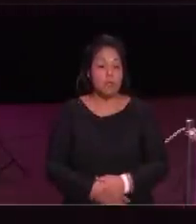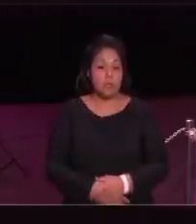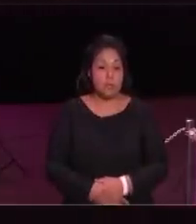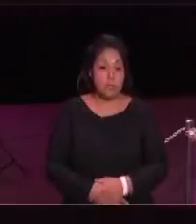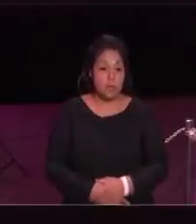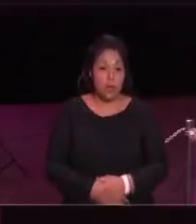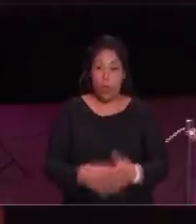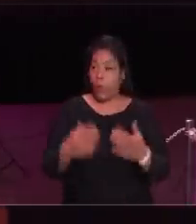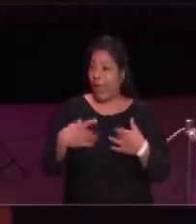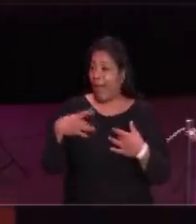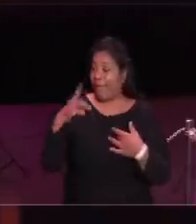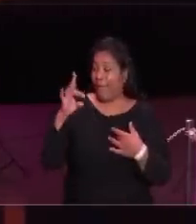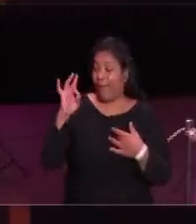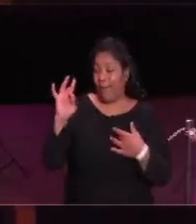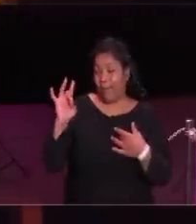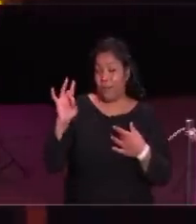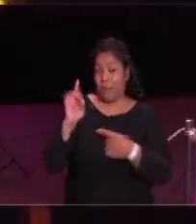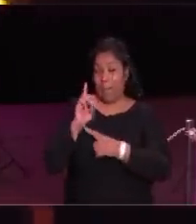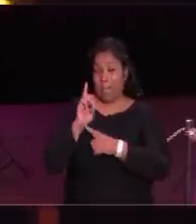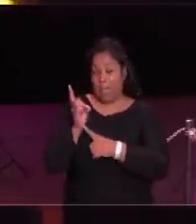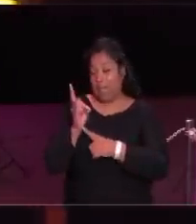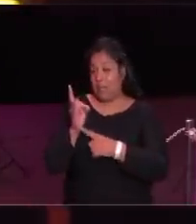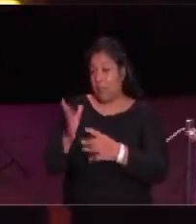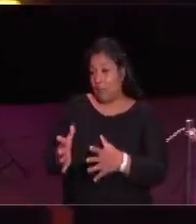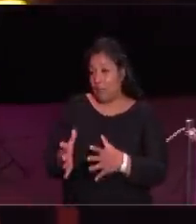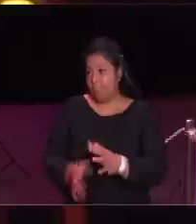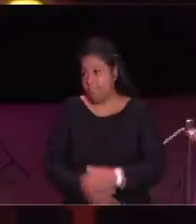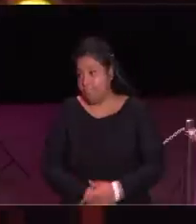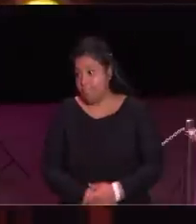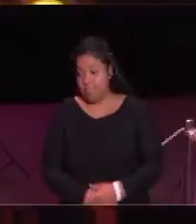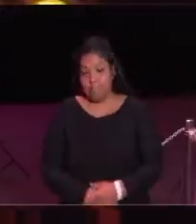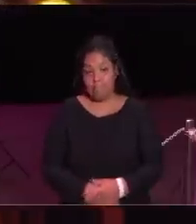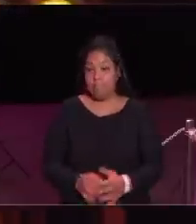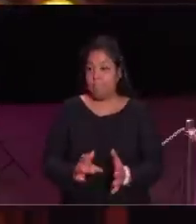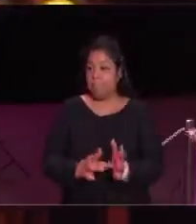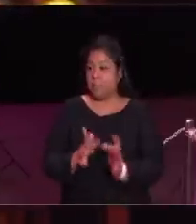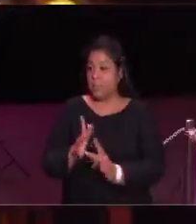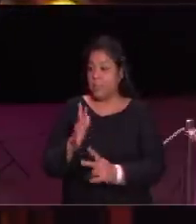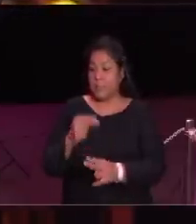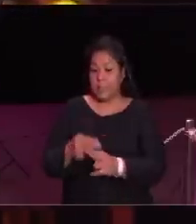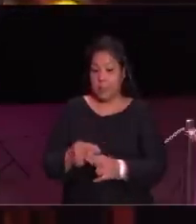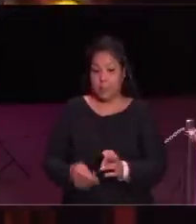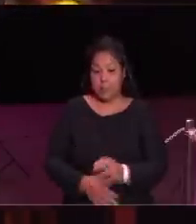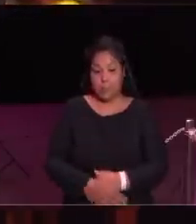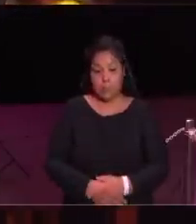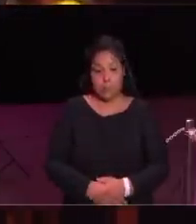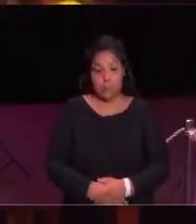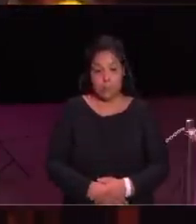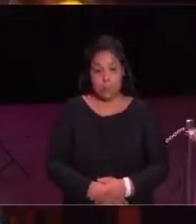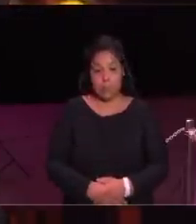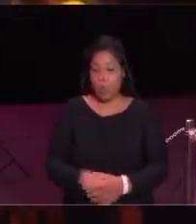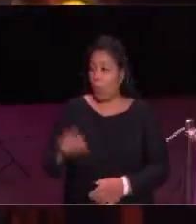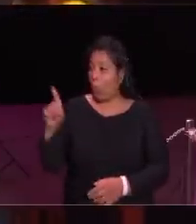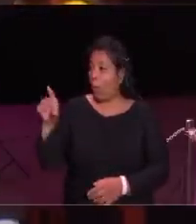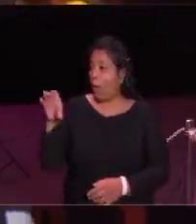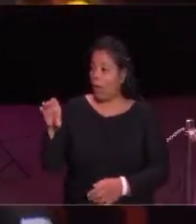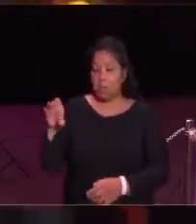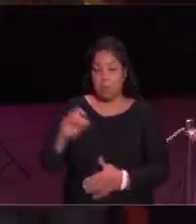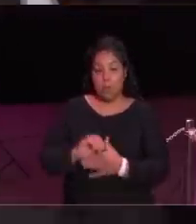Come on, we got 8 minutes. Tengo 8 minutos. In Jesus' name.